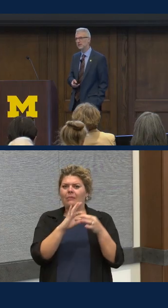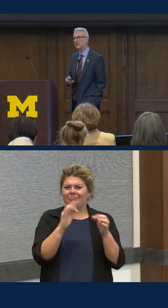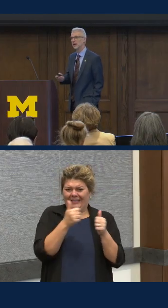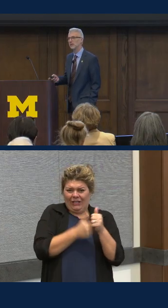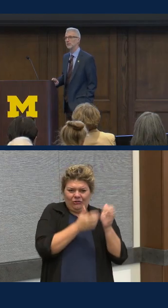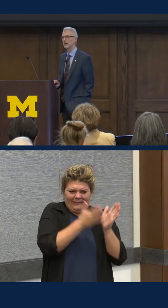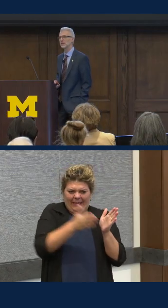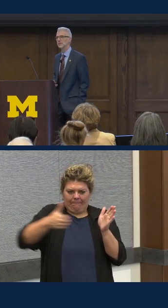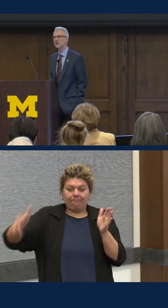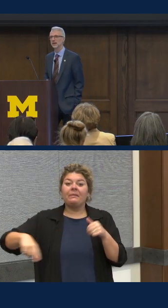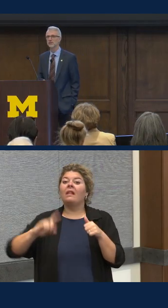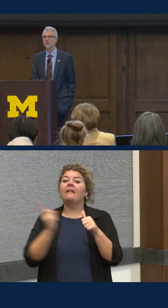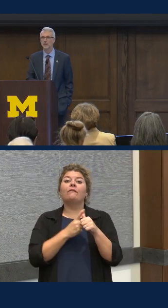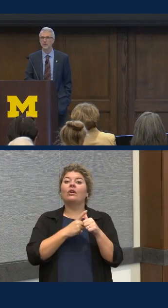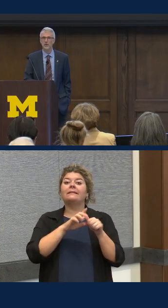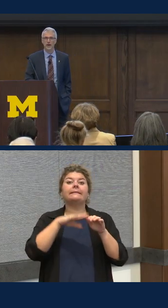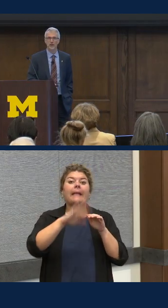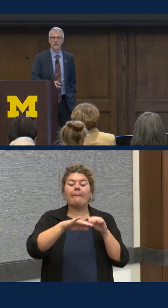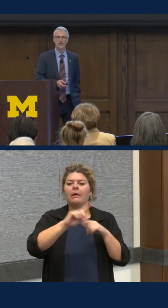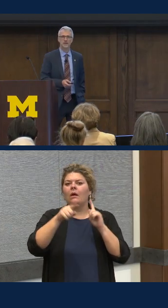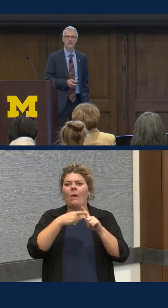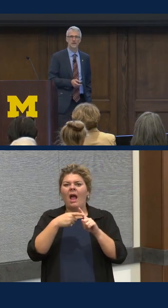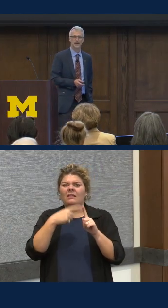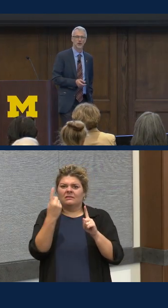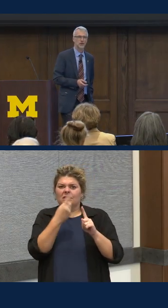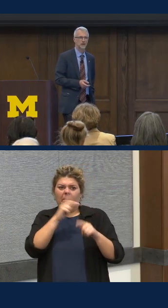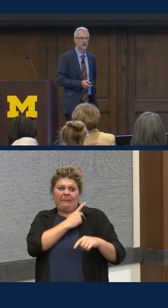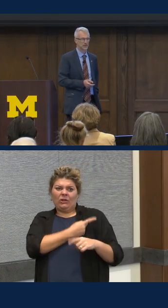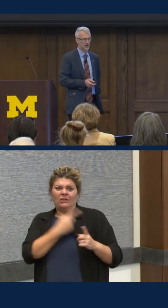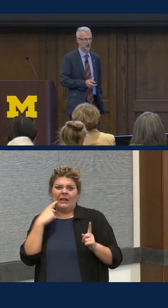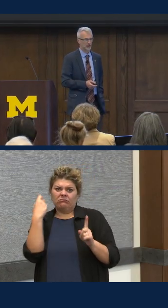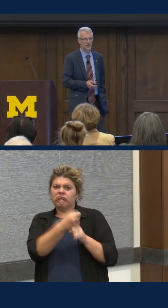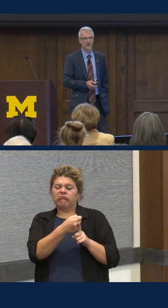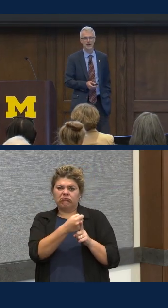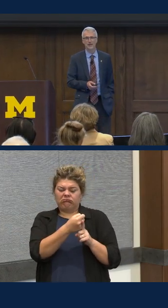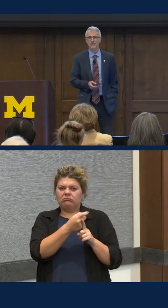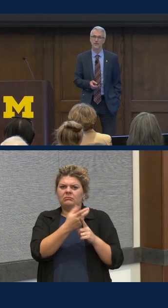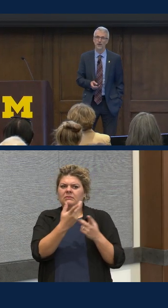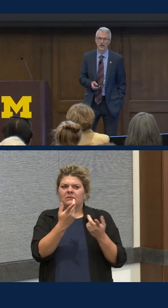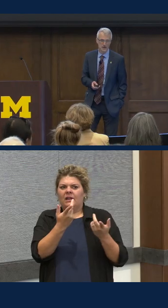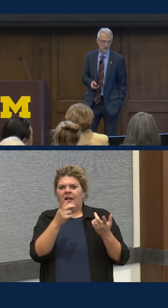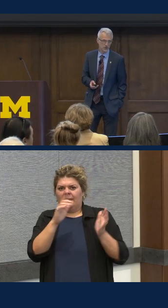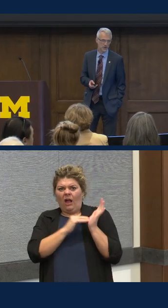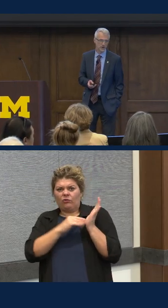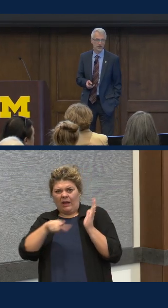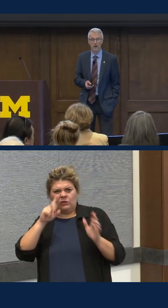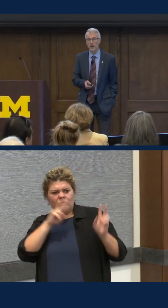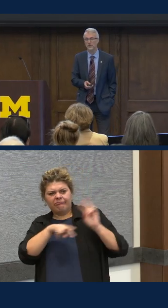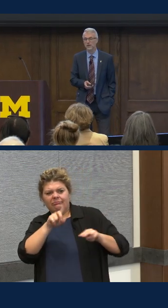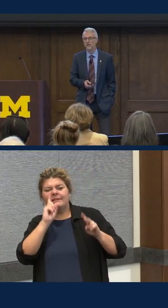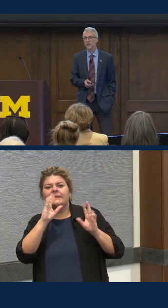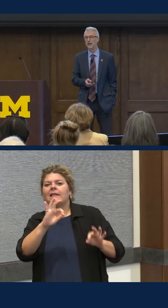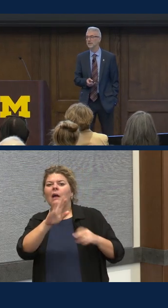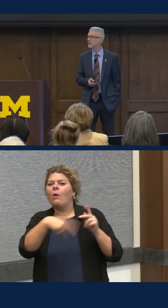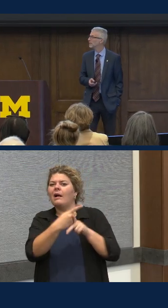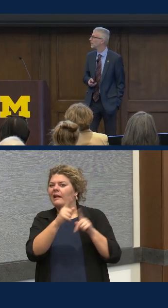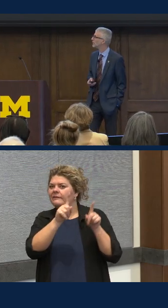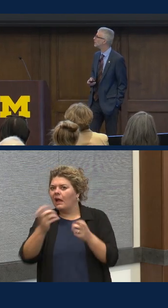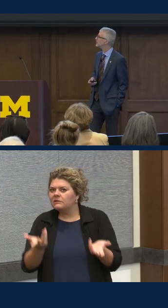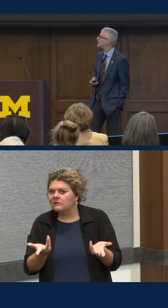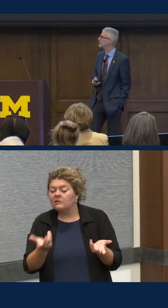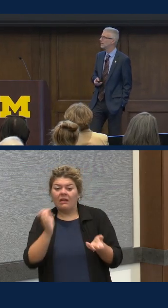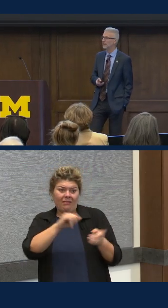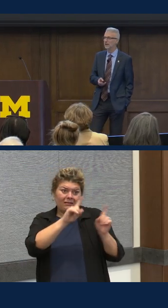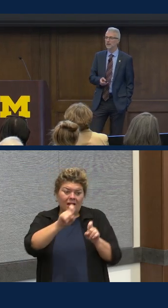So the first step when a patient presents with some sort of ailment is to decide what kind of diagnostic tests, if any, need to be run, and often those tests